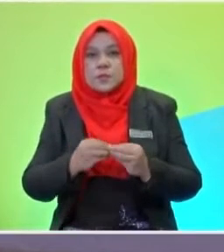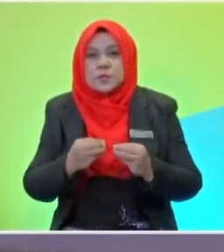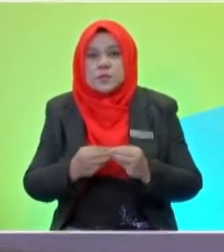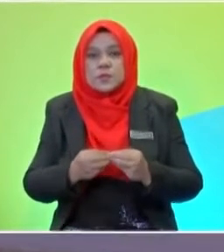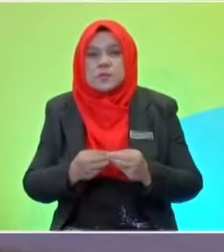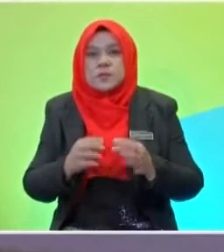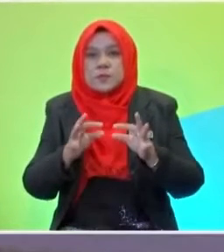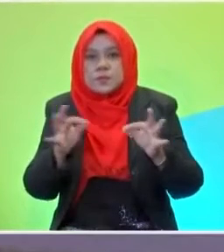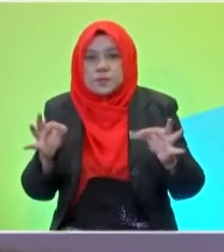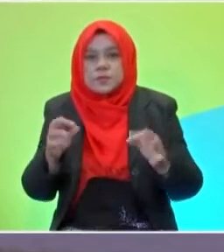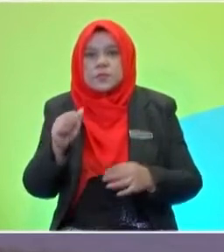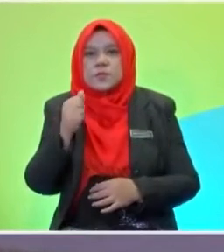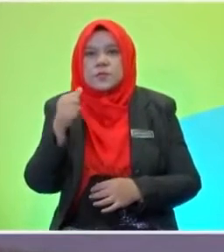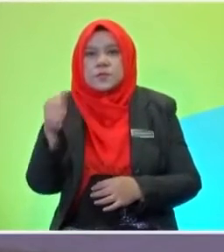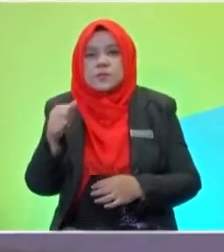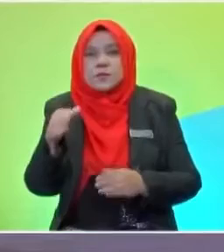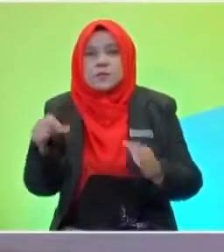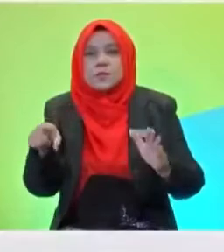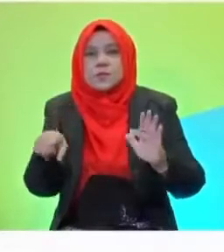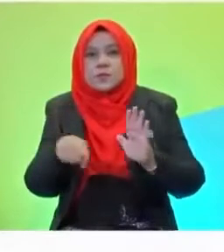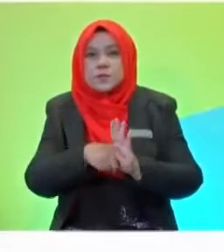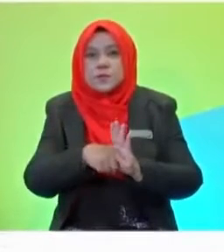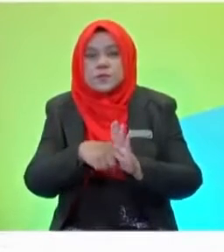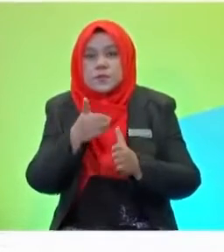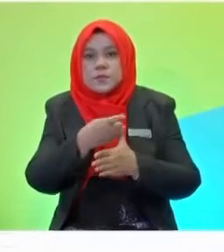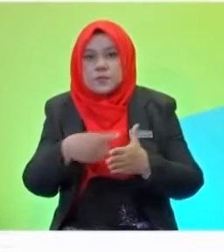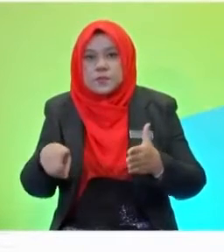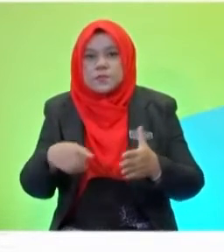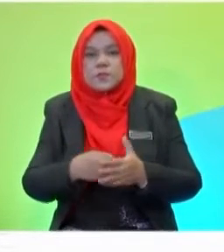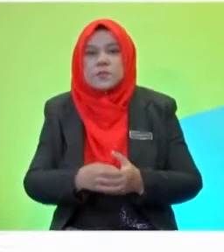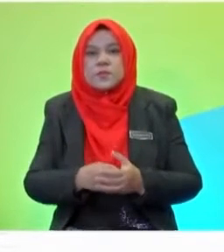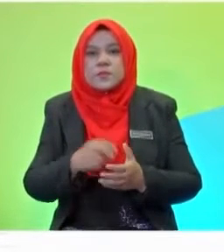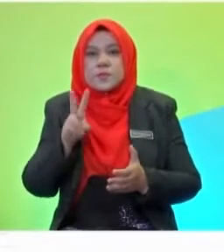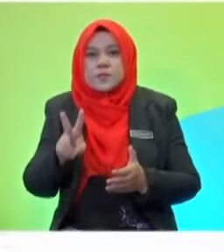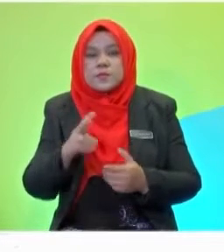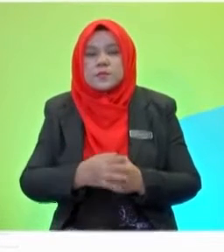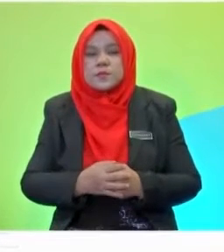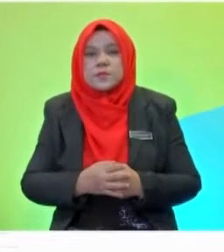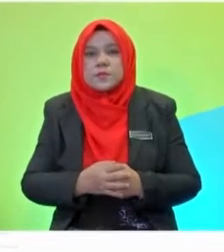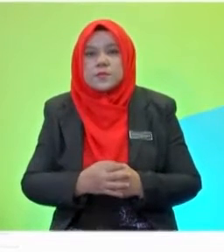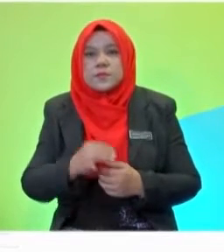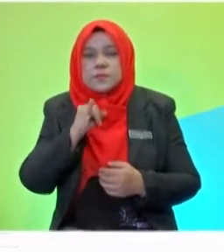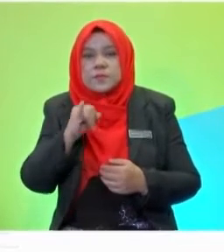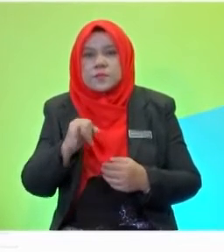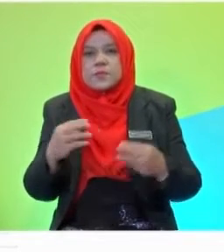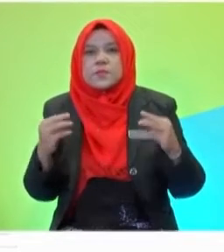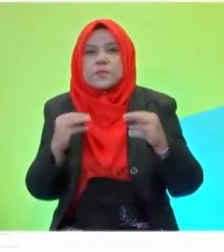this question is 10 divided with A, because some number of pencil in 2 containers is equal to